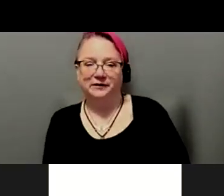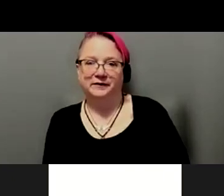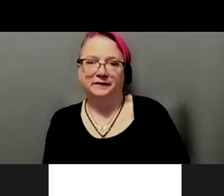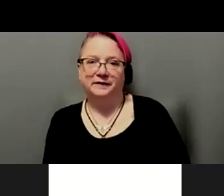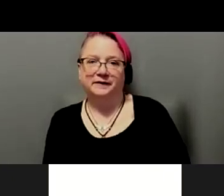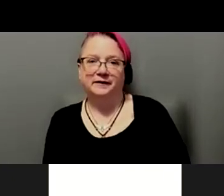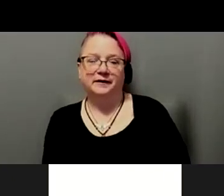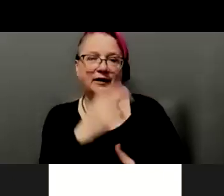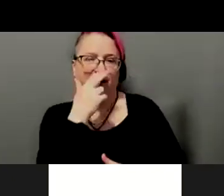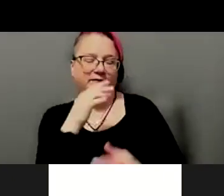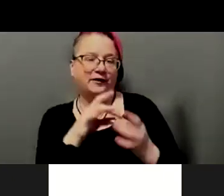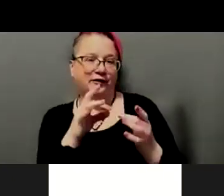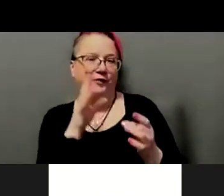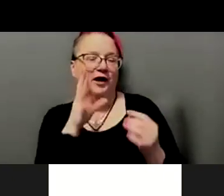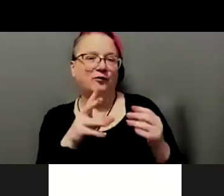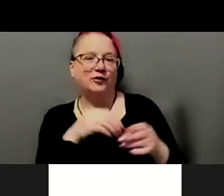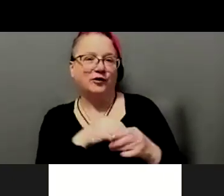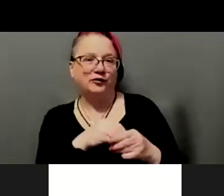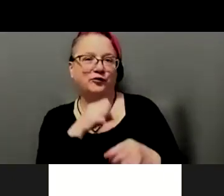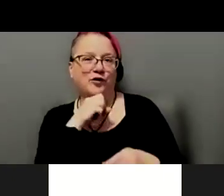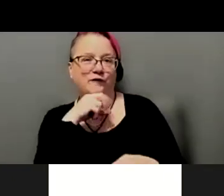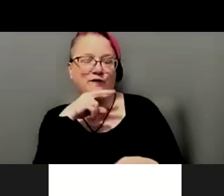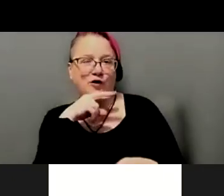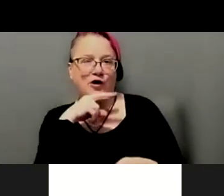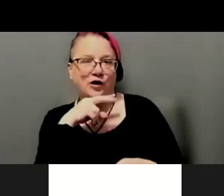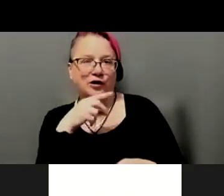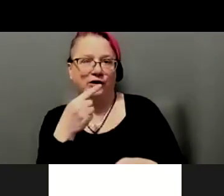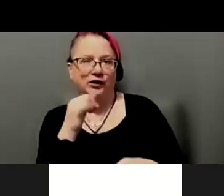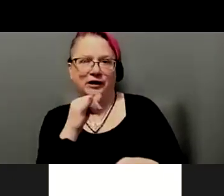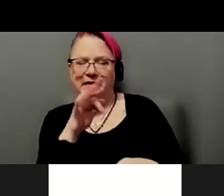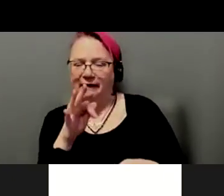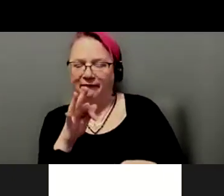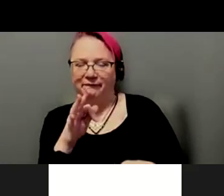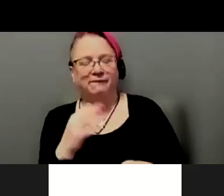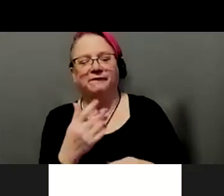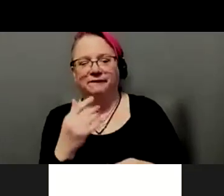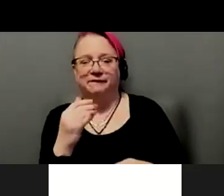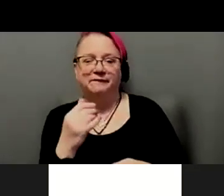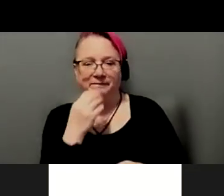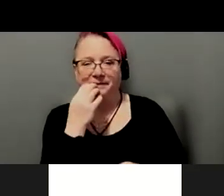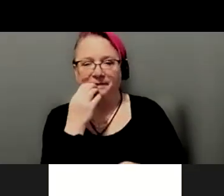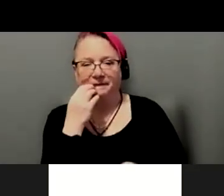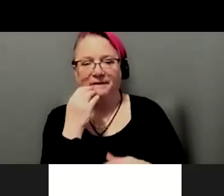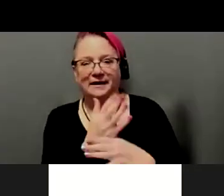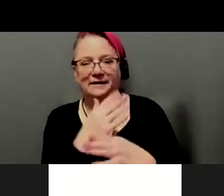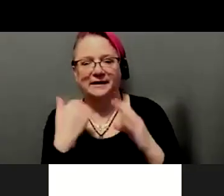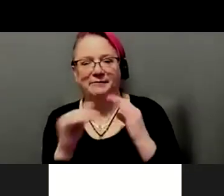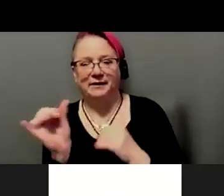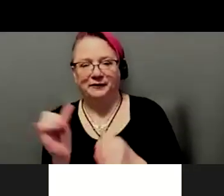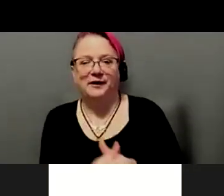funny note, I will also make sure to include the frog GIF or GIF or however it's pronounced, shared in the email as